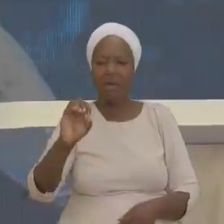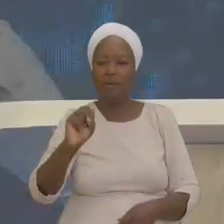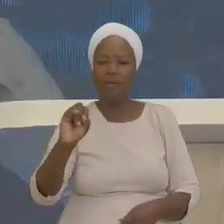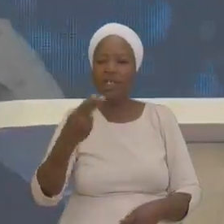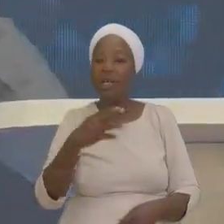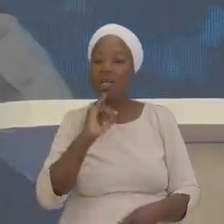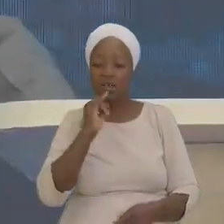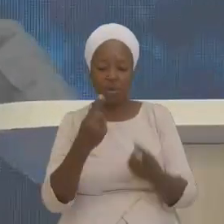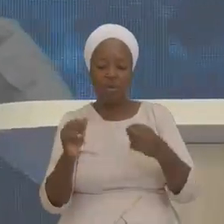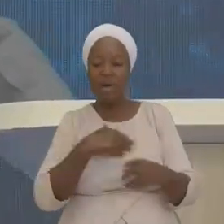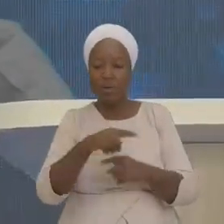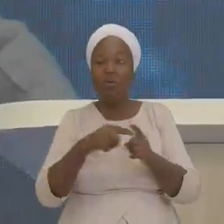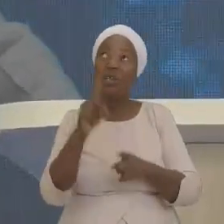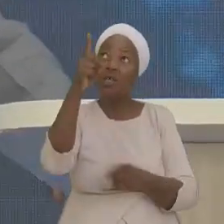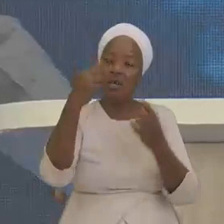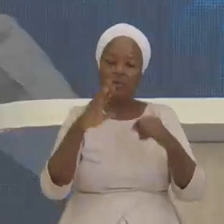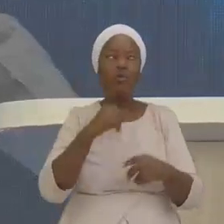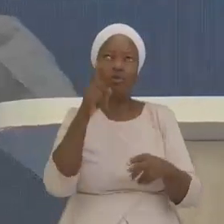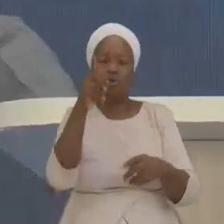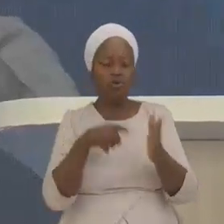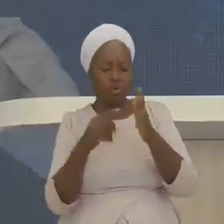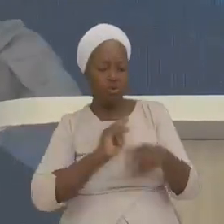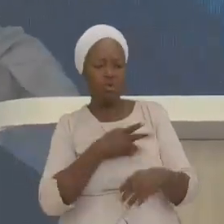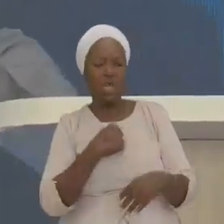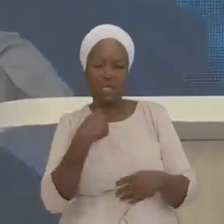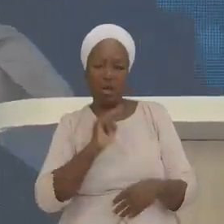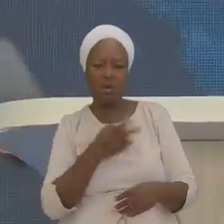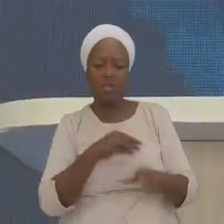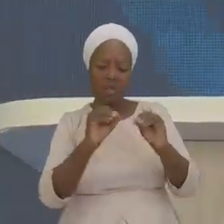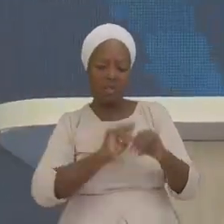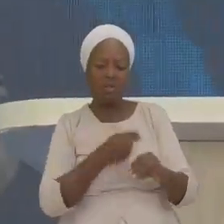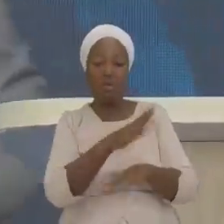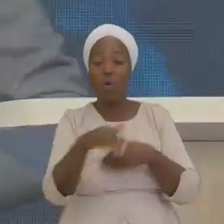will show us and tell us and teach us all things.